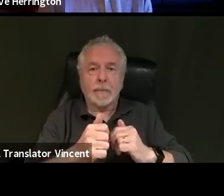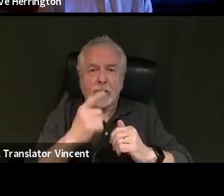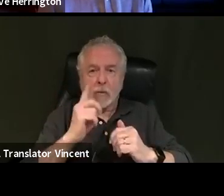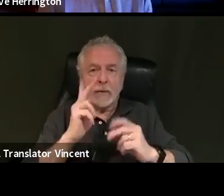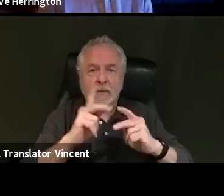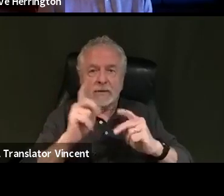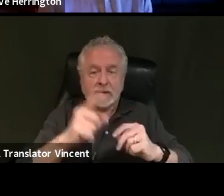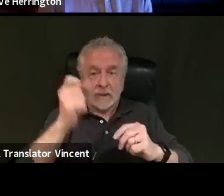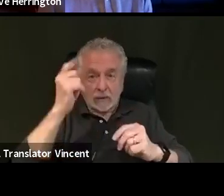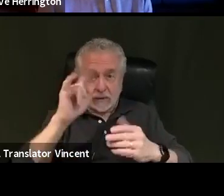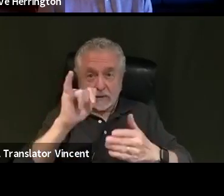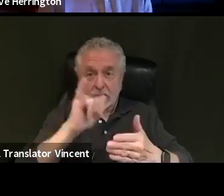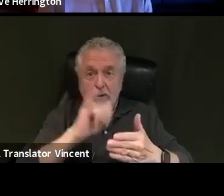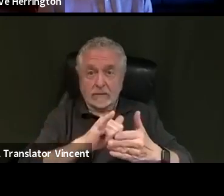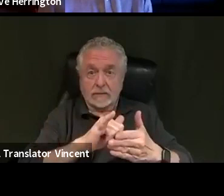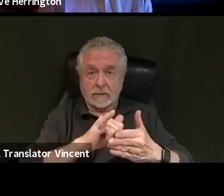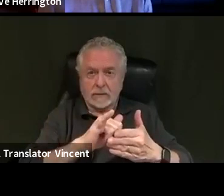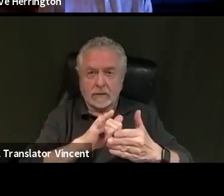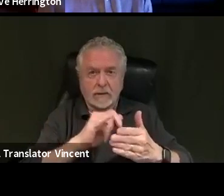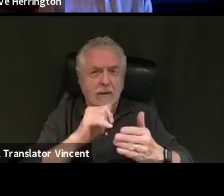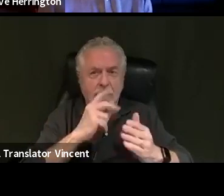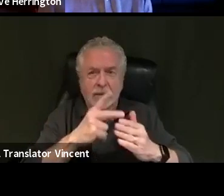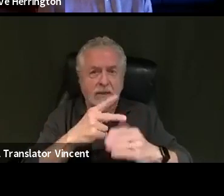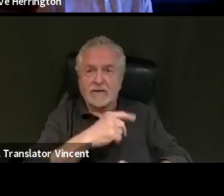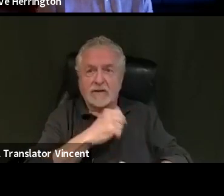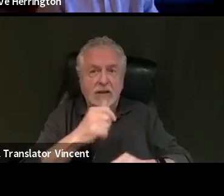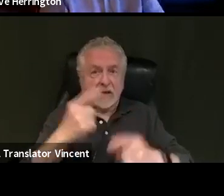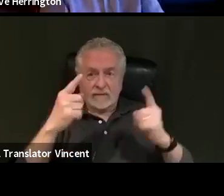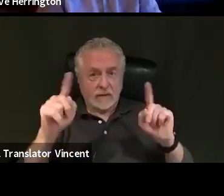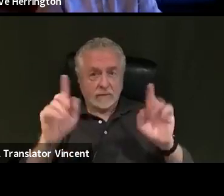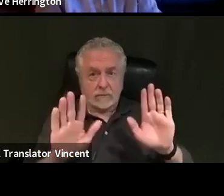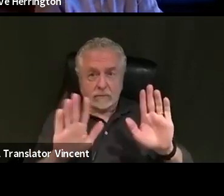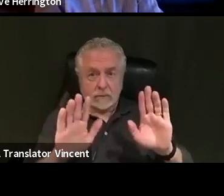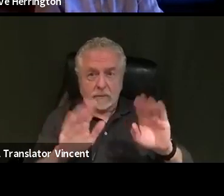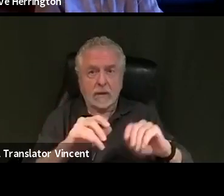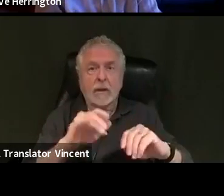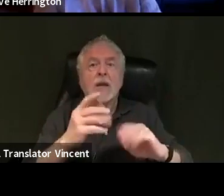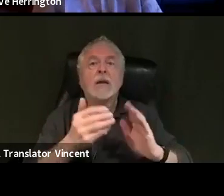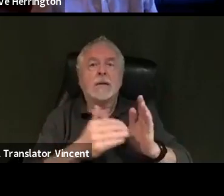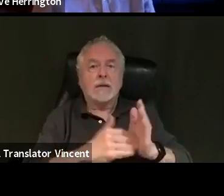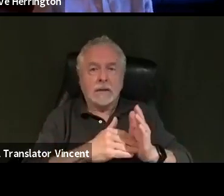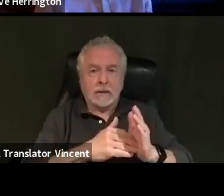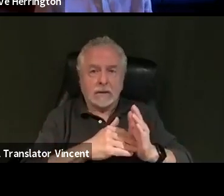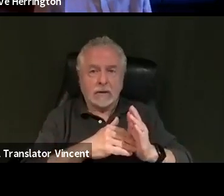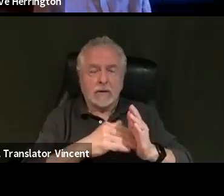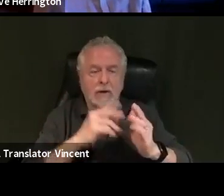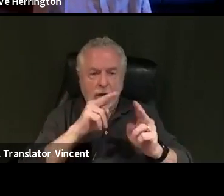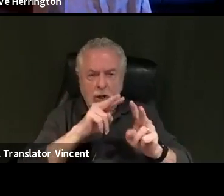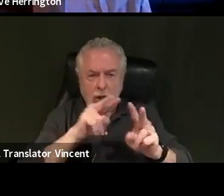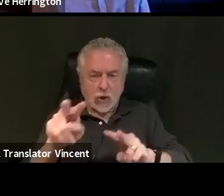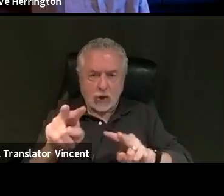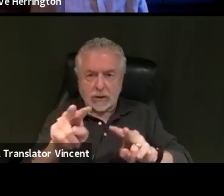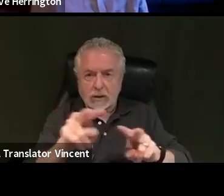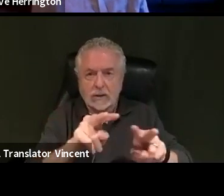what people need to understand is this doesn't mean the vaccine is not effective. Again, if you look sort